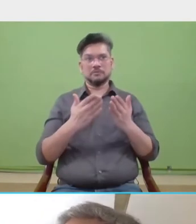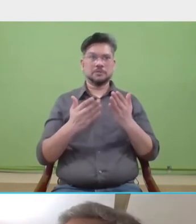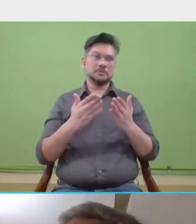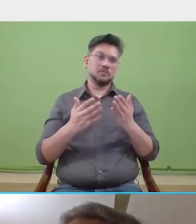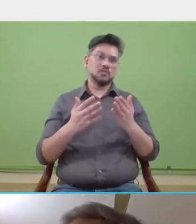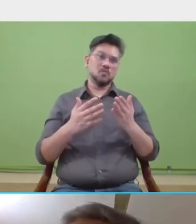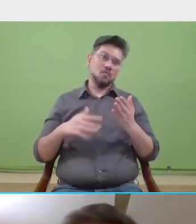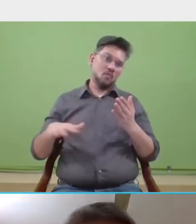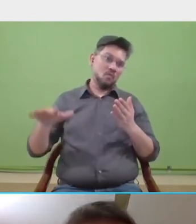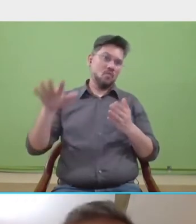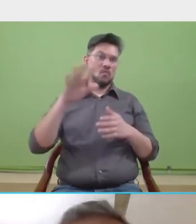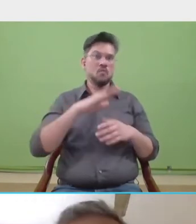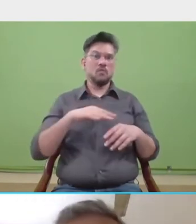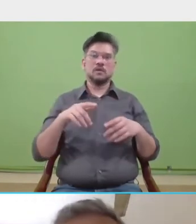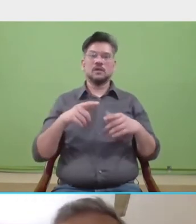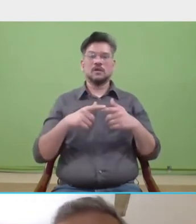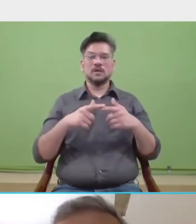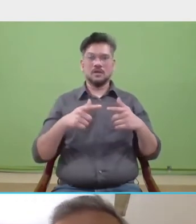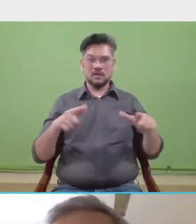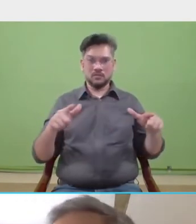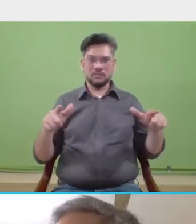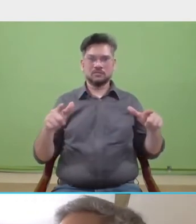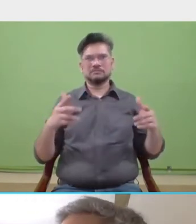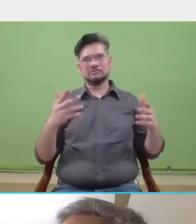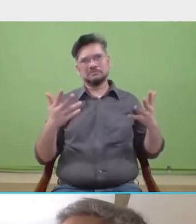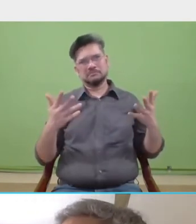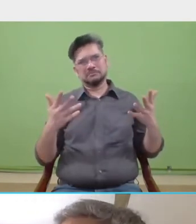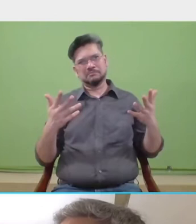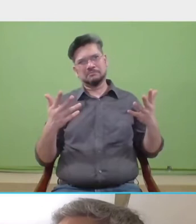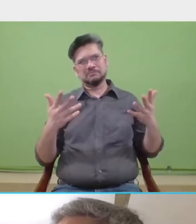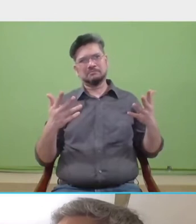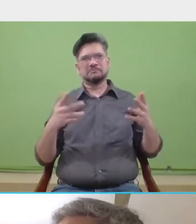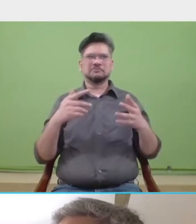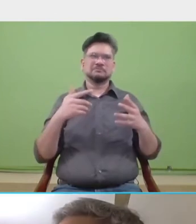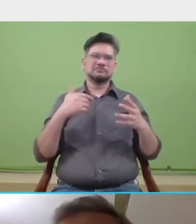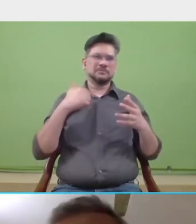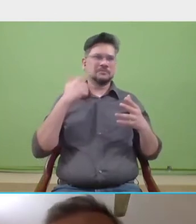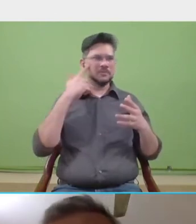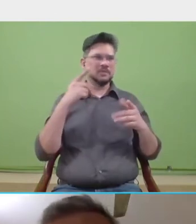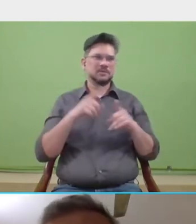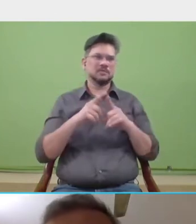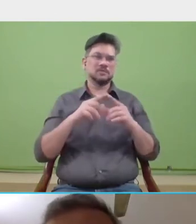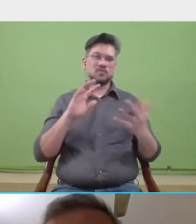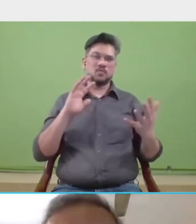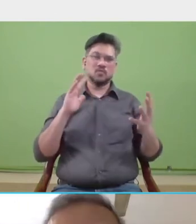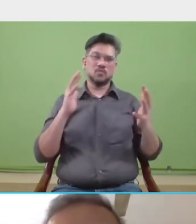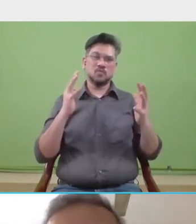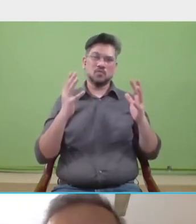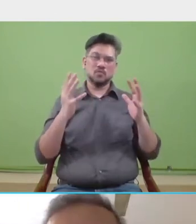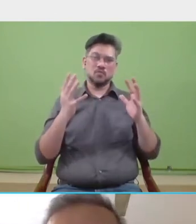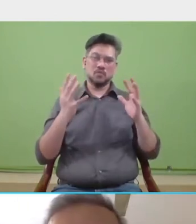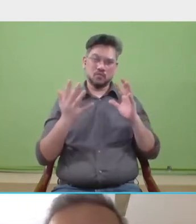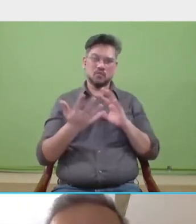uh most democratic and i think uh world view changing statement